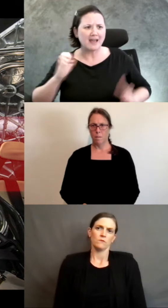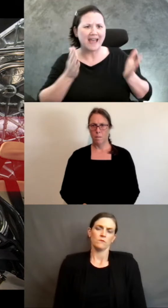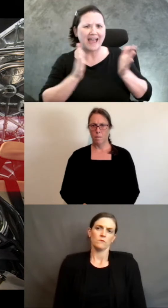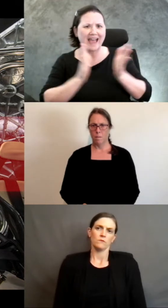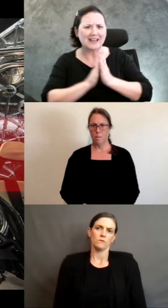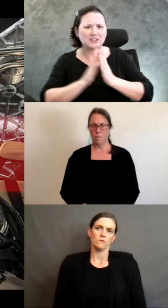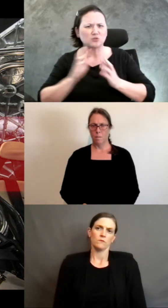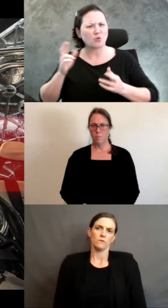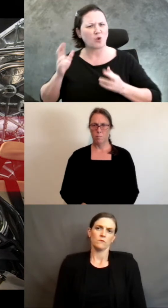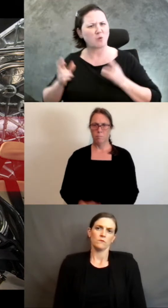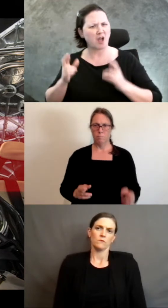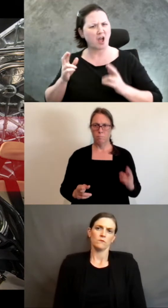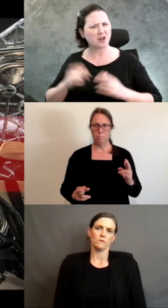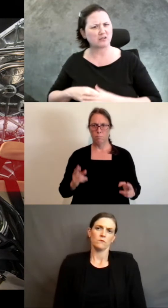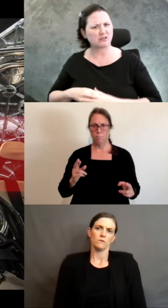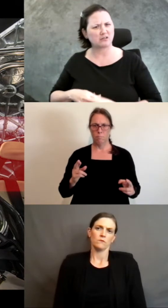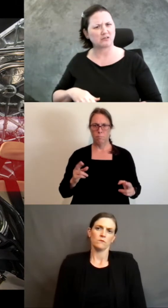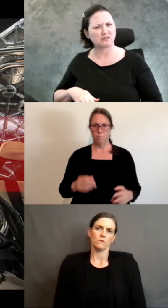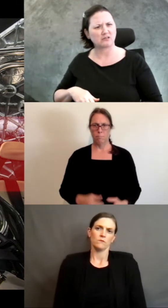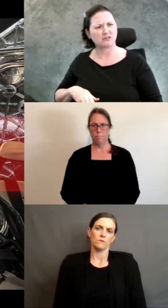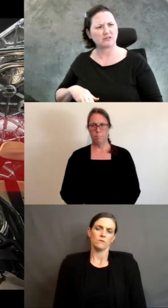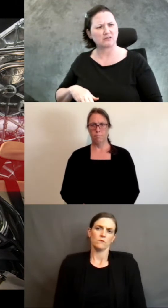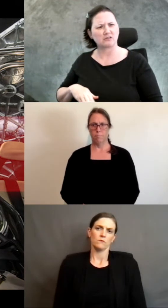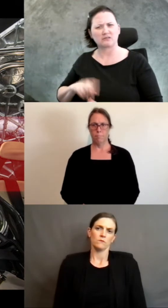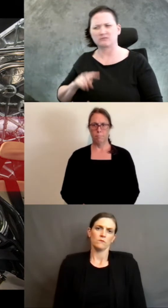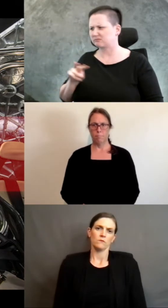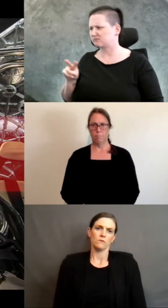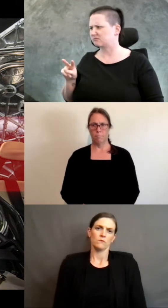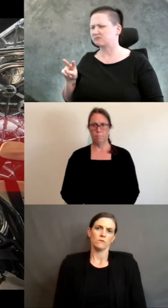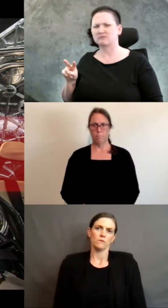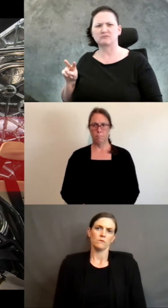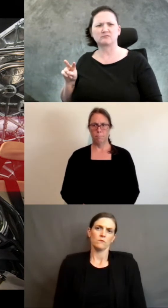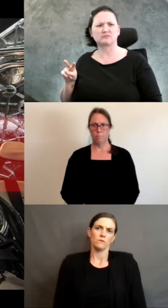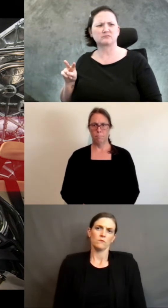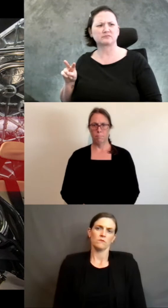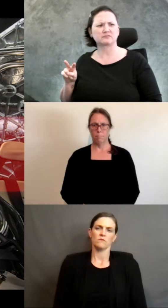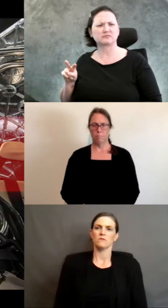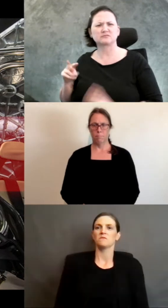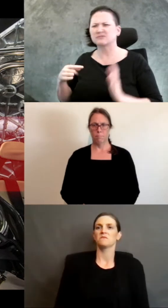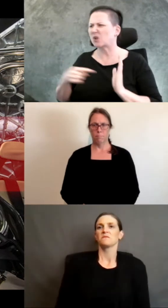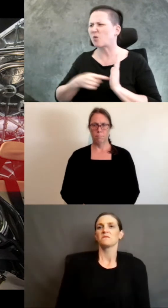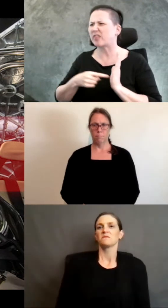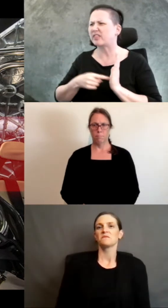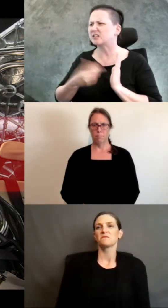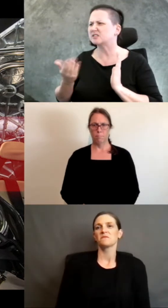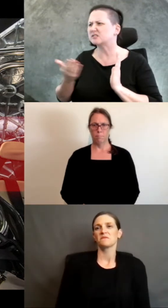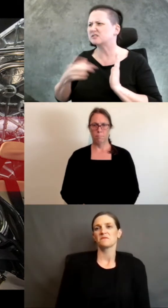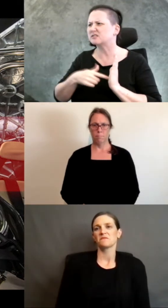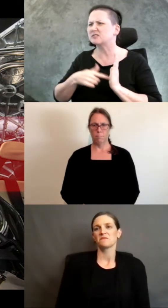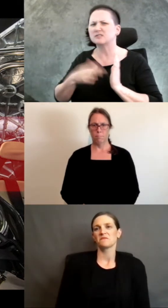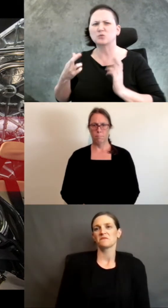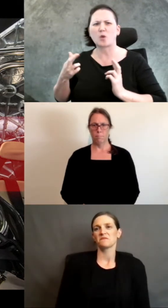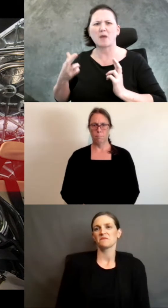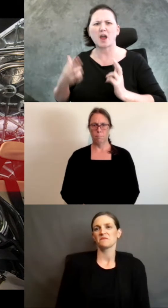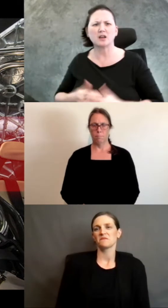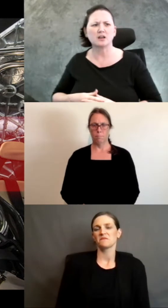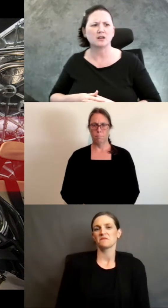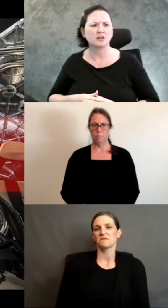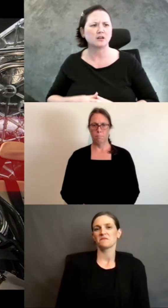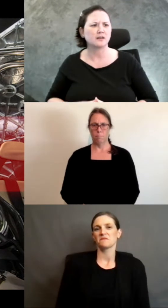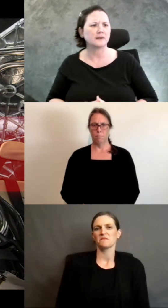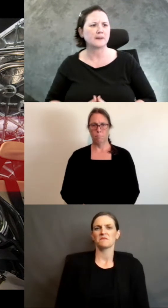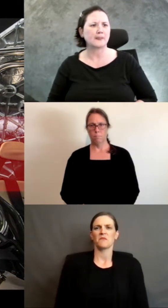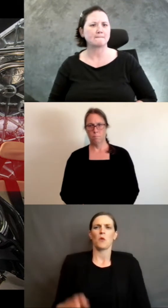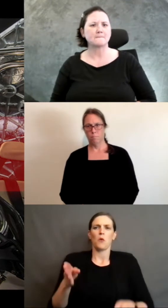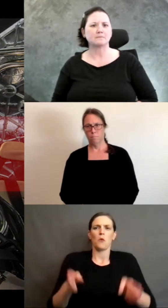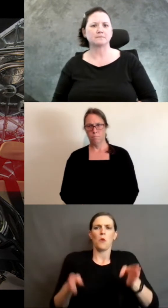robot? Bill turns to the robot. What is this, robot? The robot is